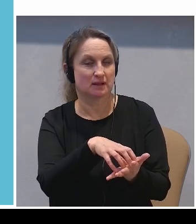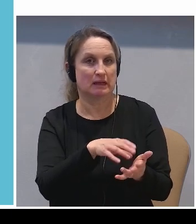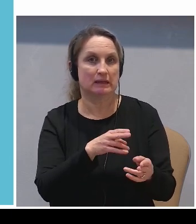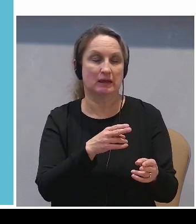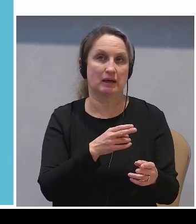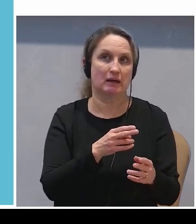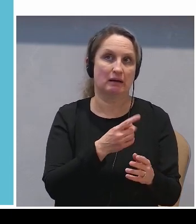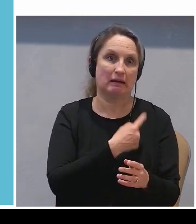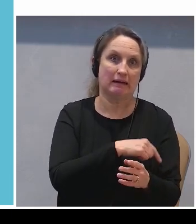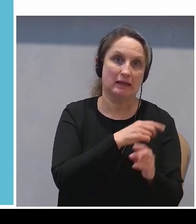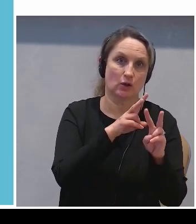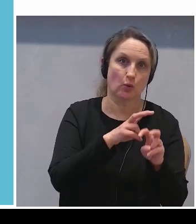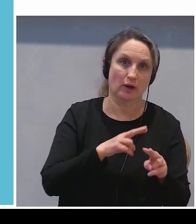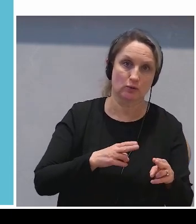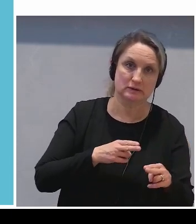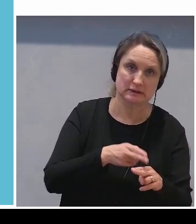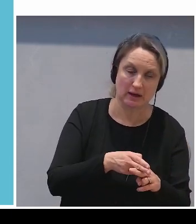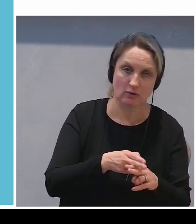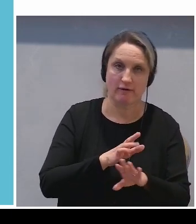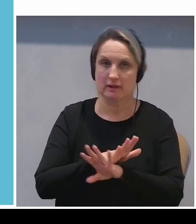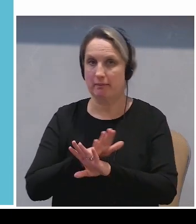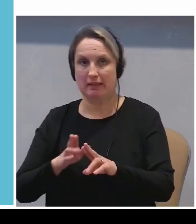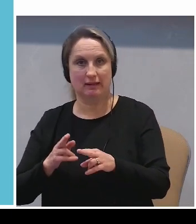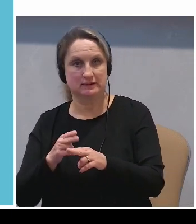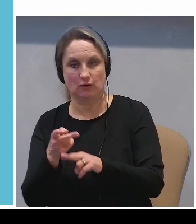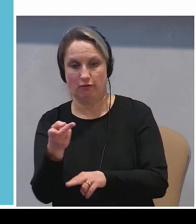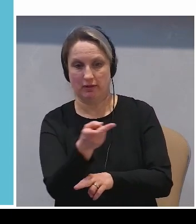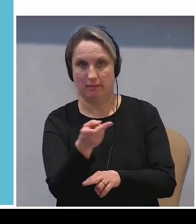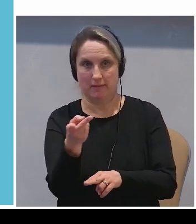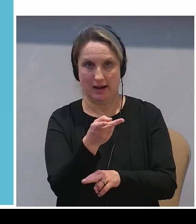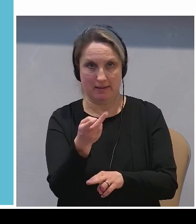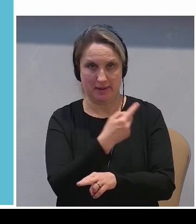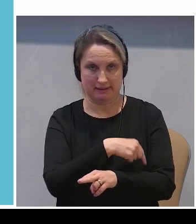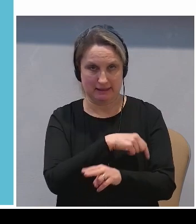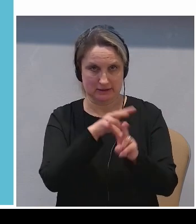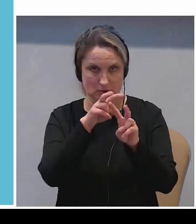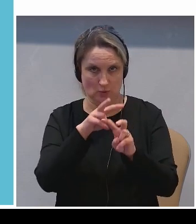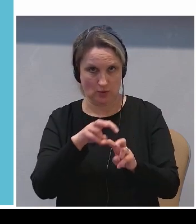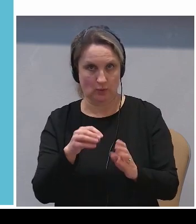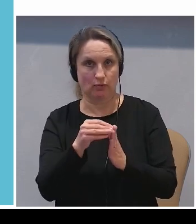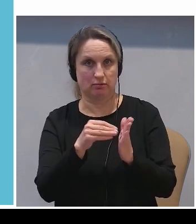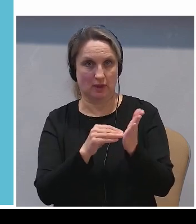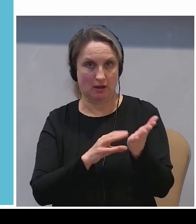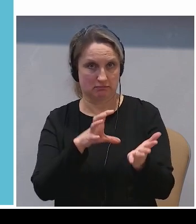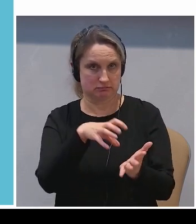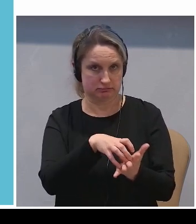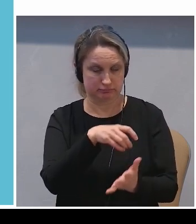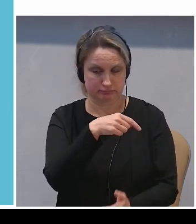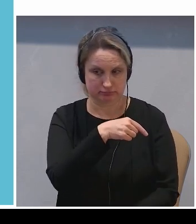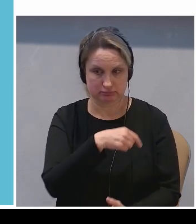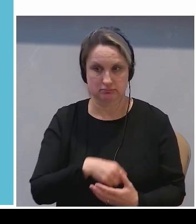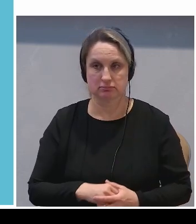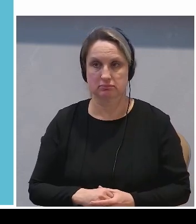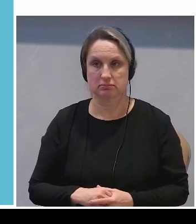go to the multinational component. In that sense, ECRIN has developed a tool called RED. It's the Regulatory and Ethical Database in